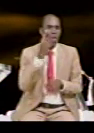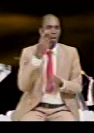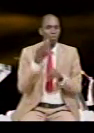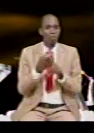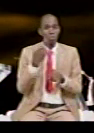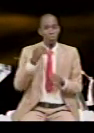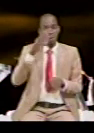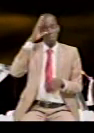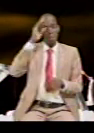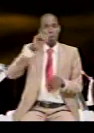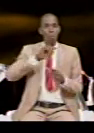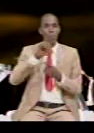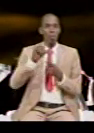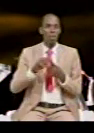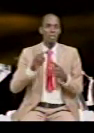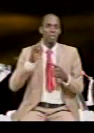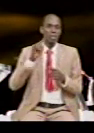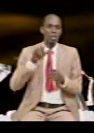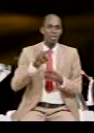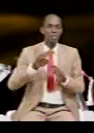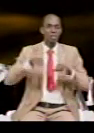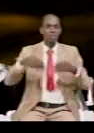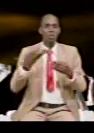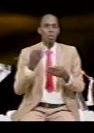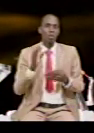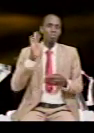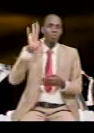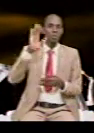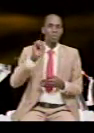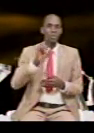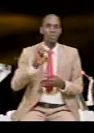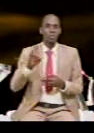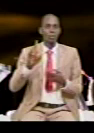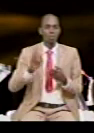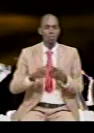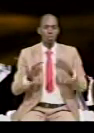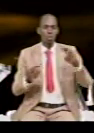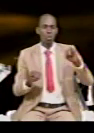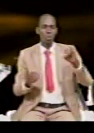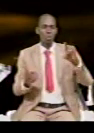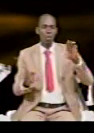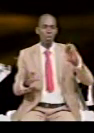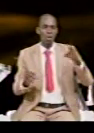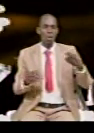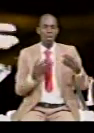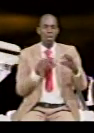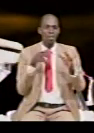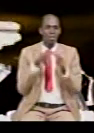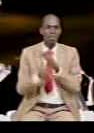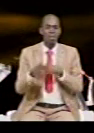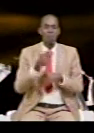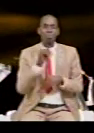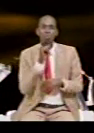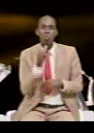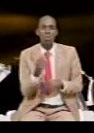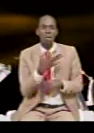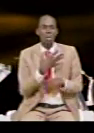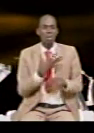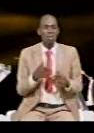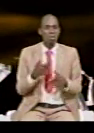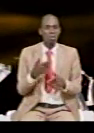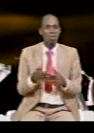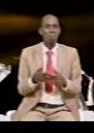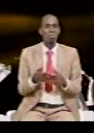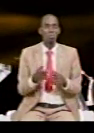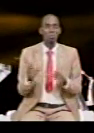giveth of his seed unto Molech, and killeth him not, and did nothing, and overlook the